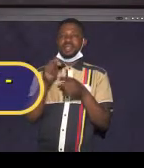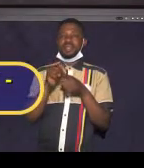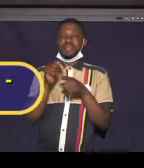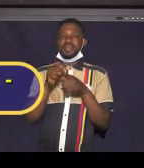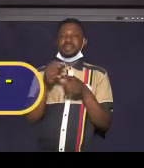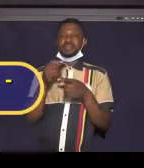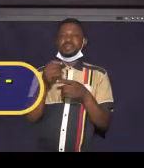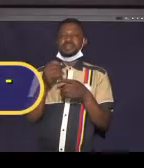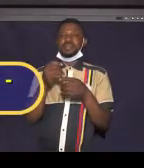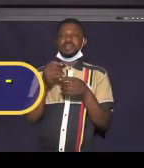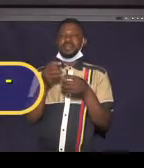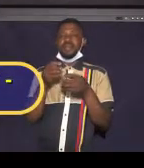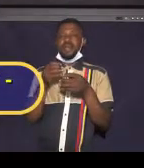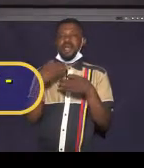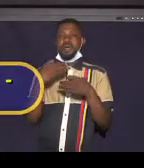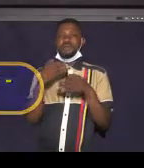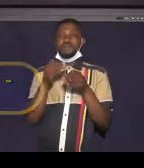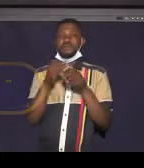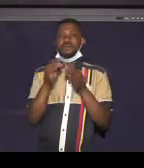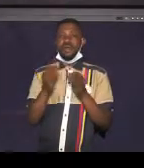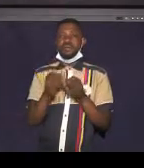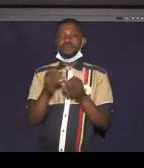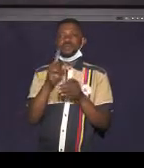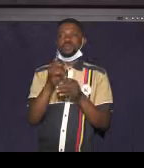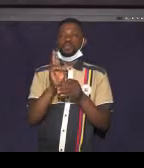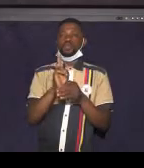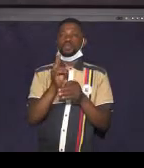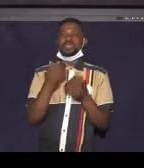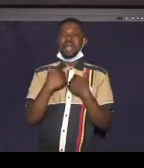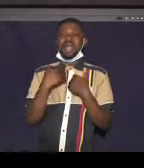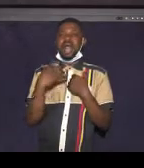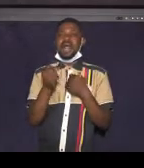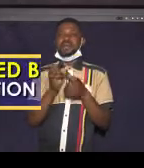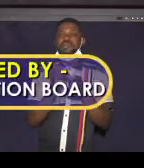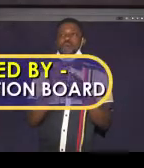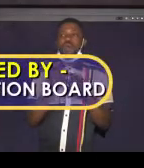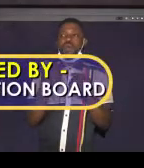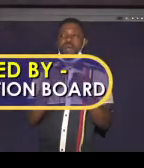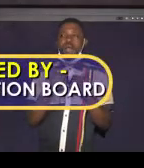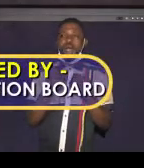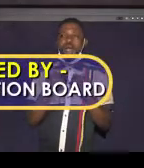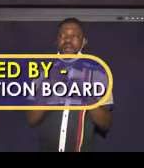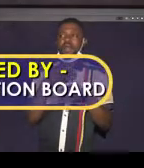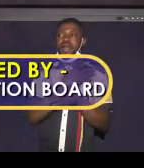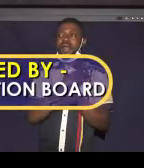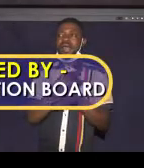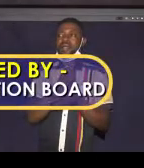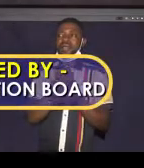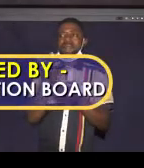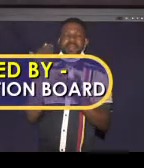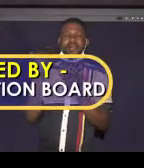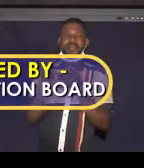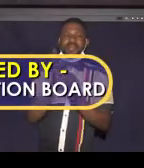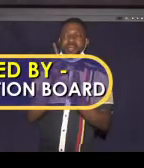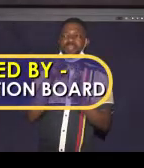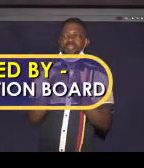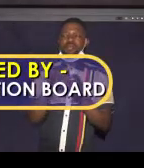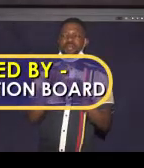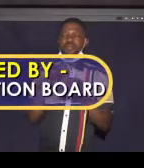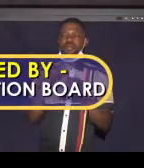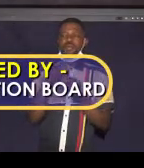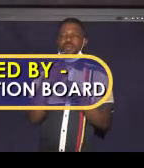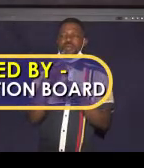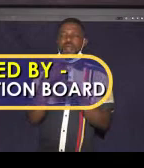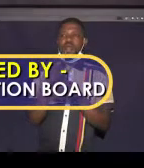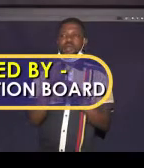you use has or have and a past participle form of the verb. Here is what I